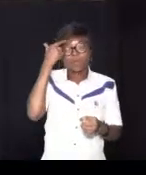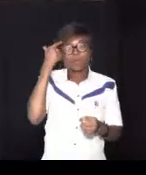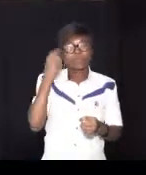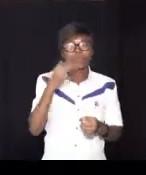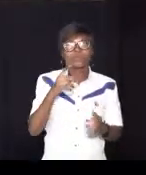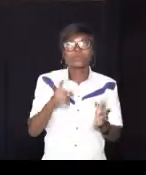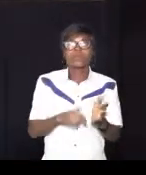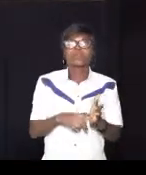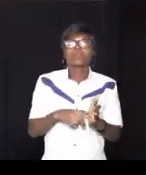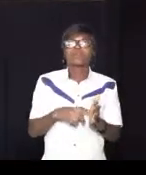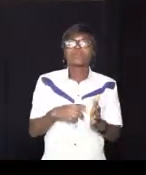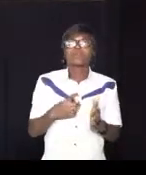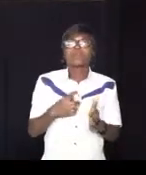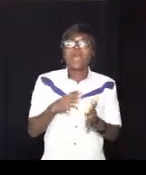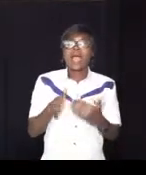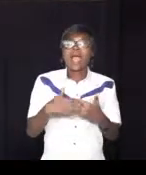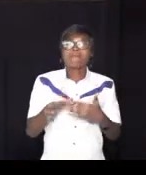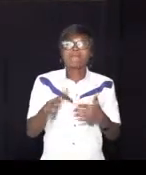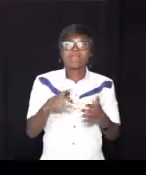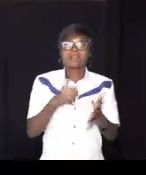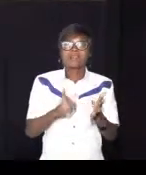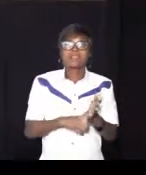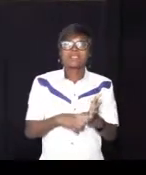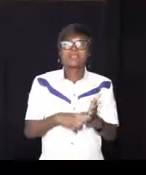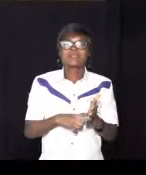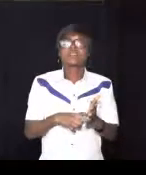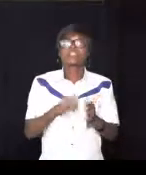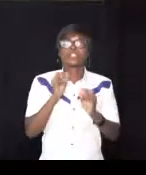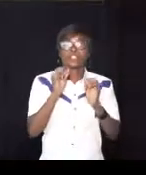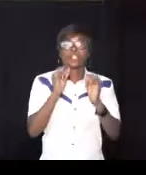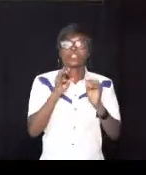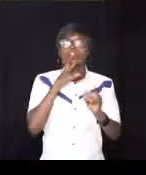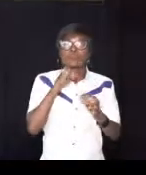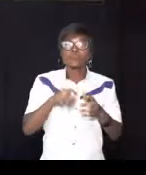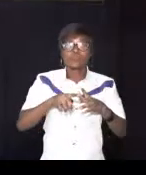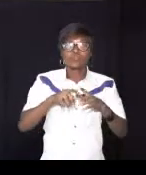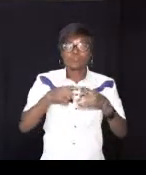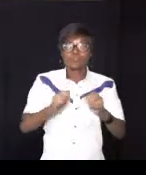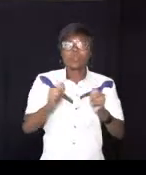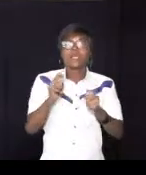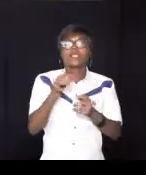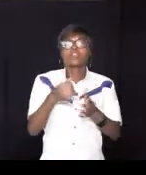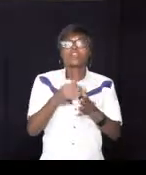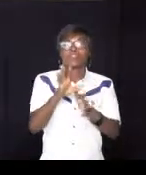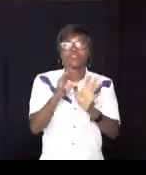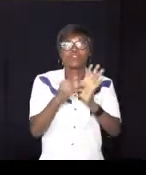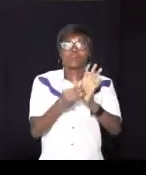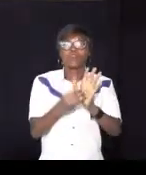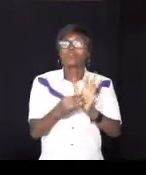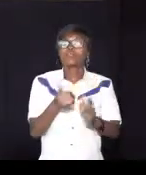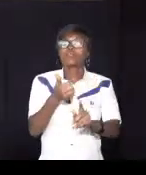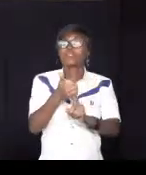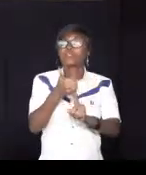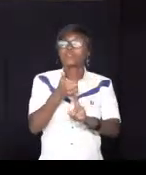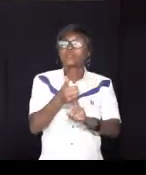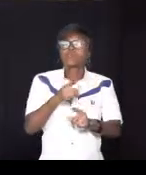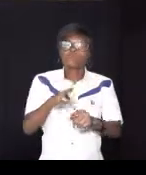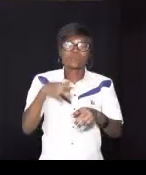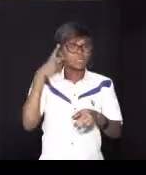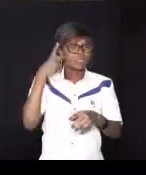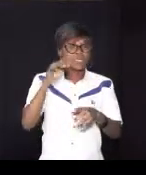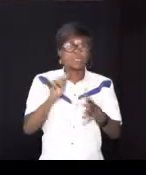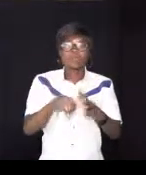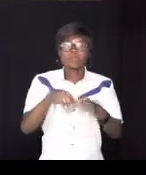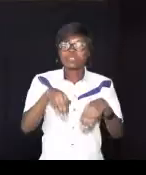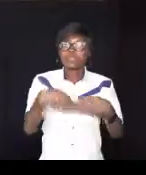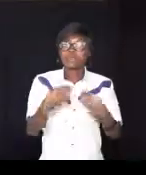of this program, I mean, after this you can try it. All these colors you try to mix and you see the color that they will